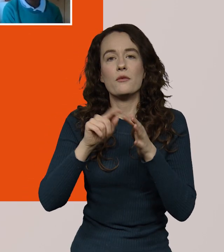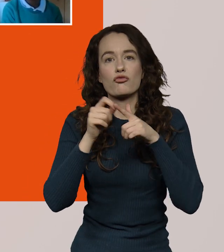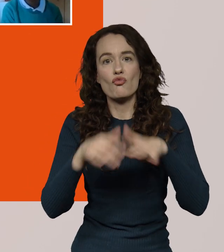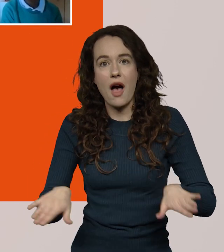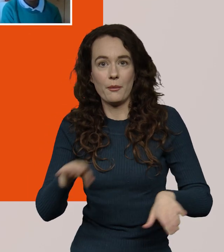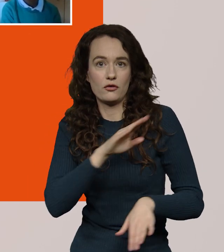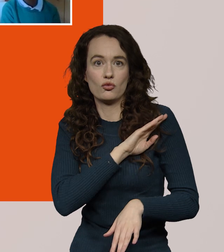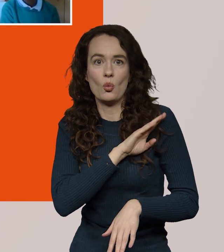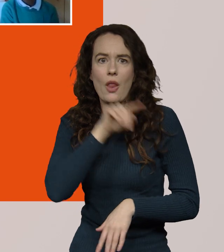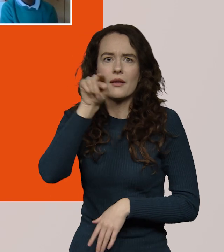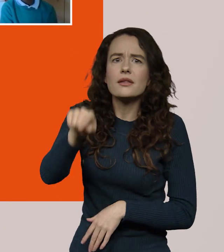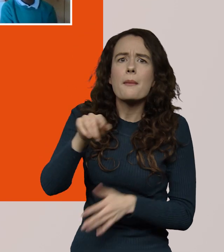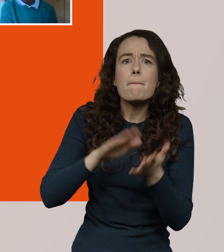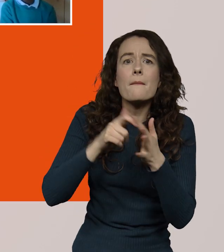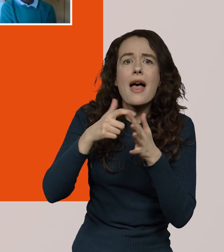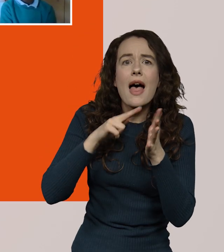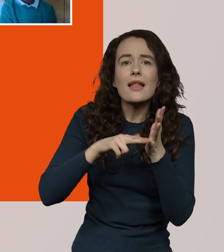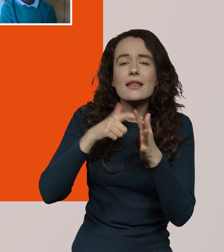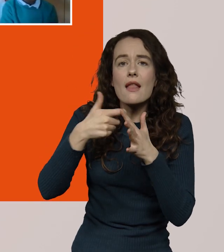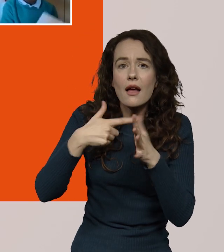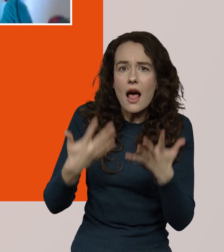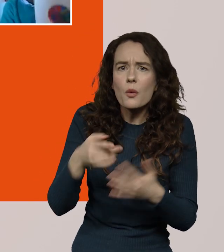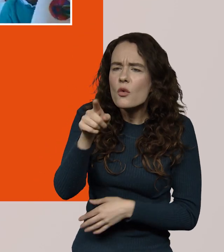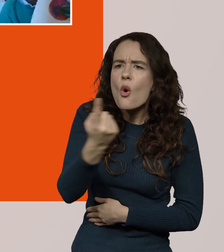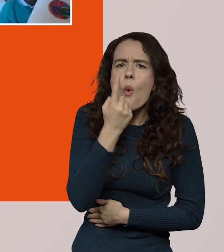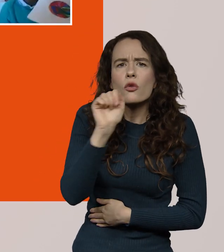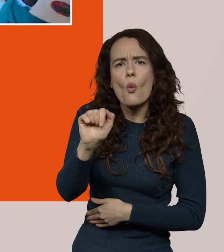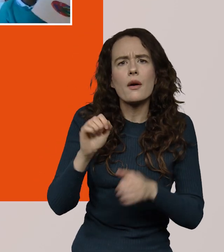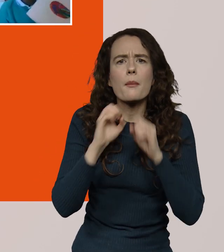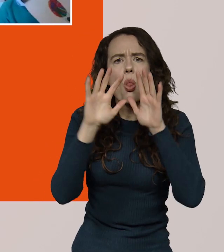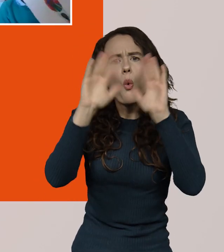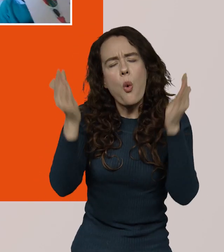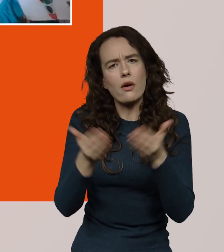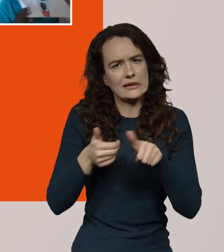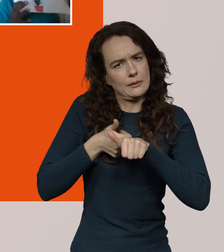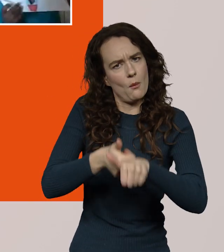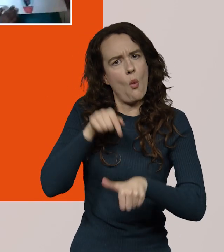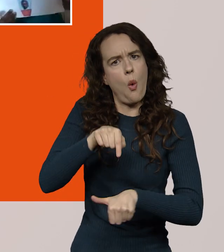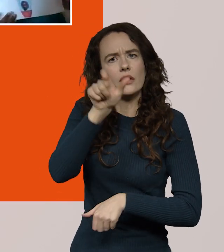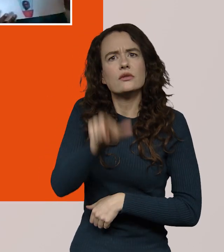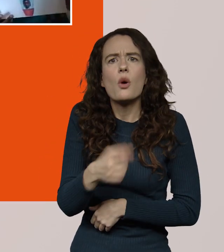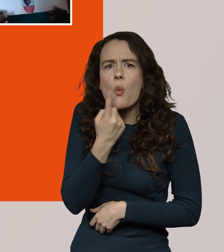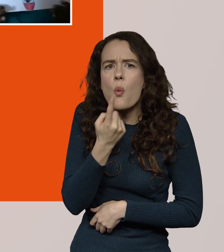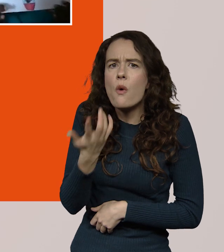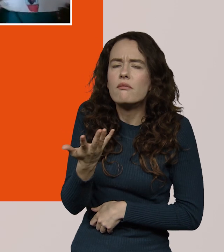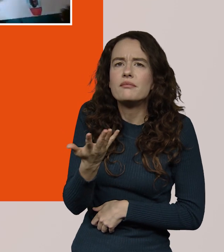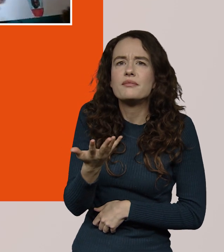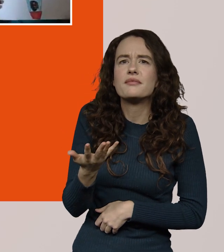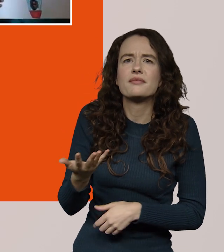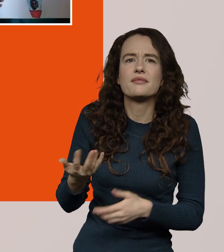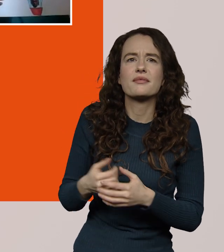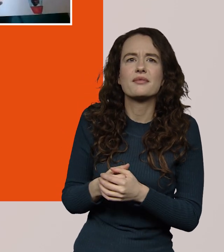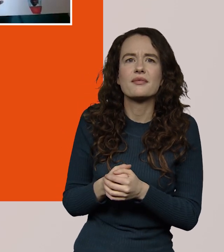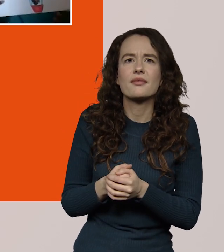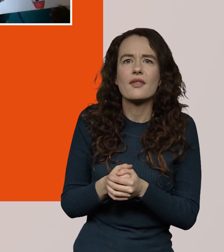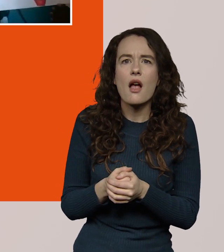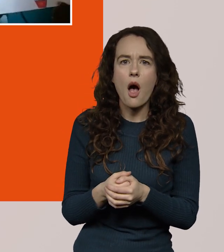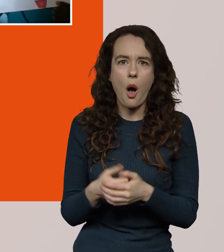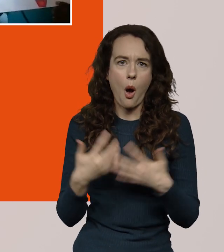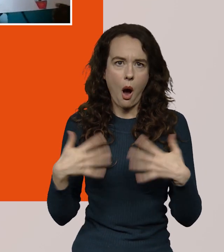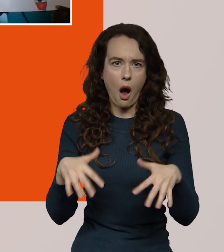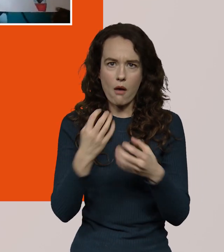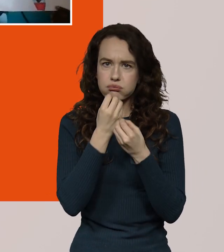got dancing legend and my friend Oti Mabuse is here. Hello, Oti. Hi. So great to have you with